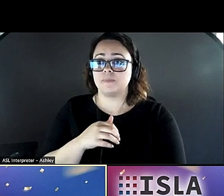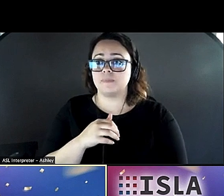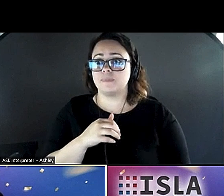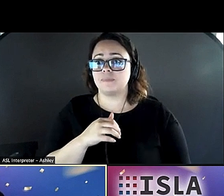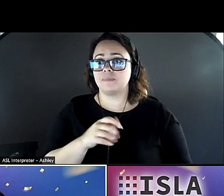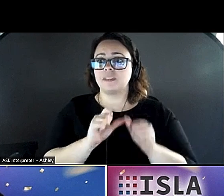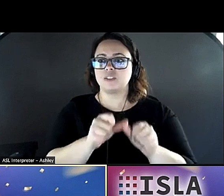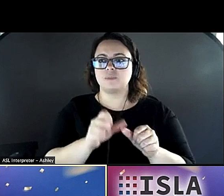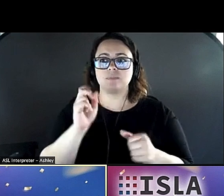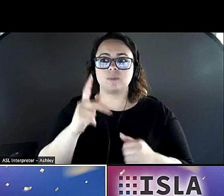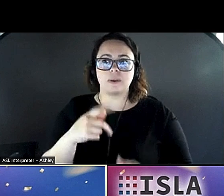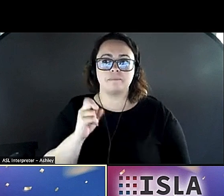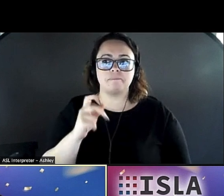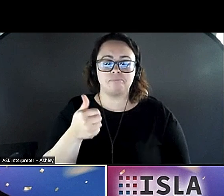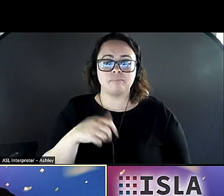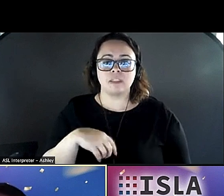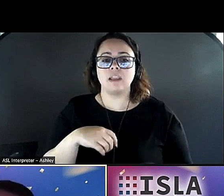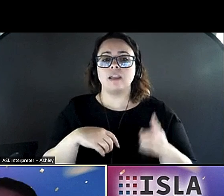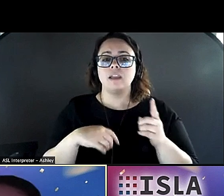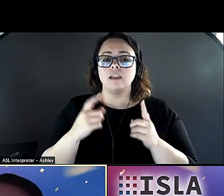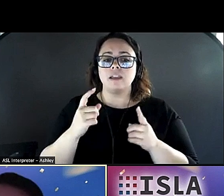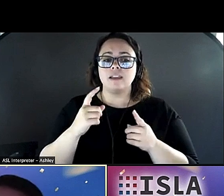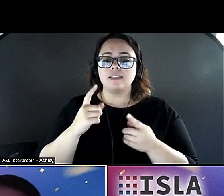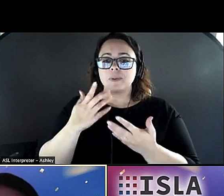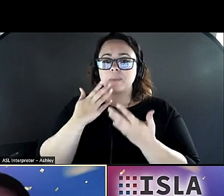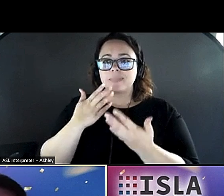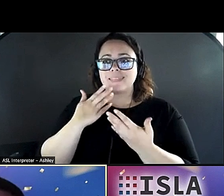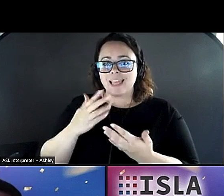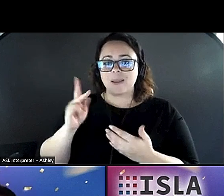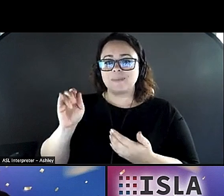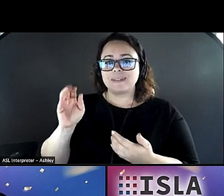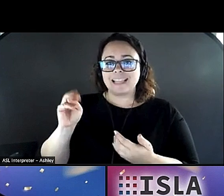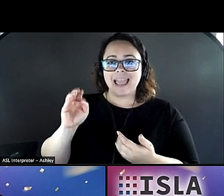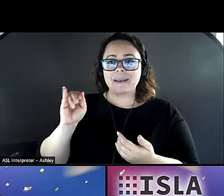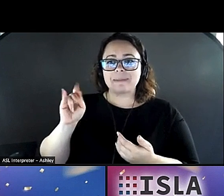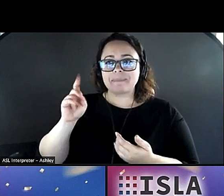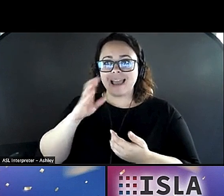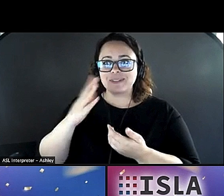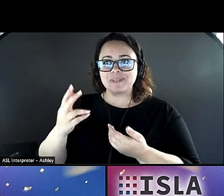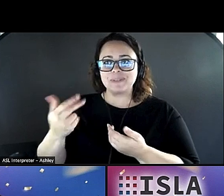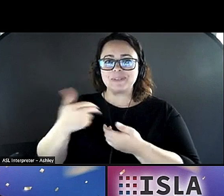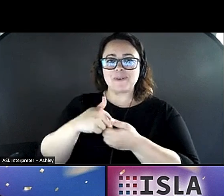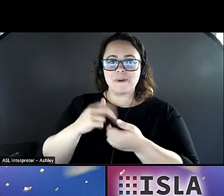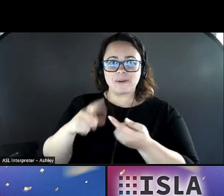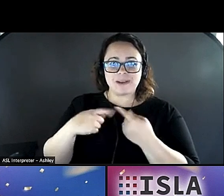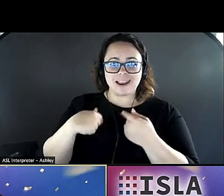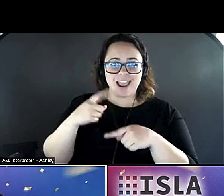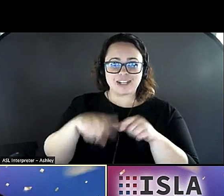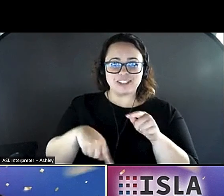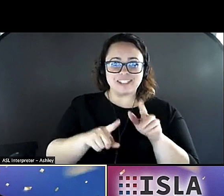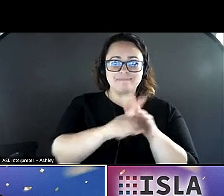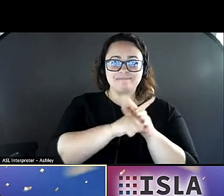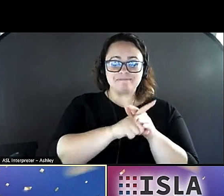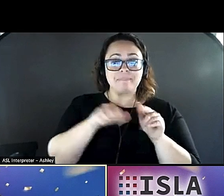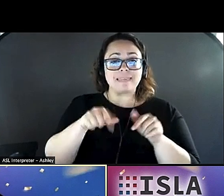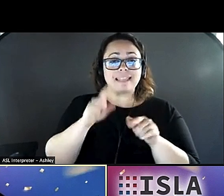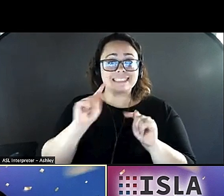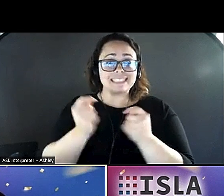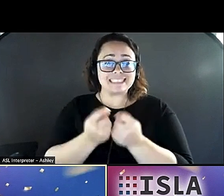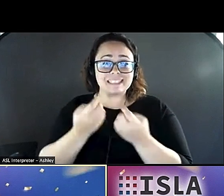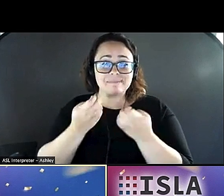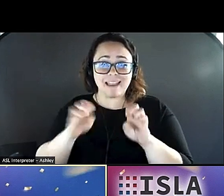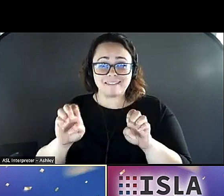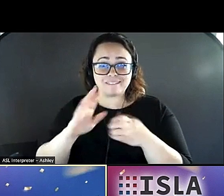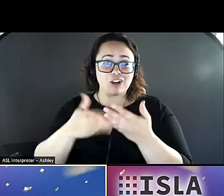had personal issues come up or breaches impacted work and I couldn't attend. This is a team effort. We're all here